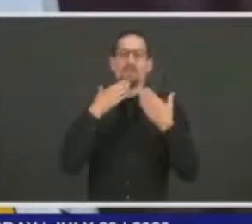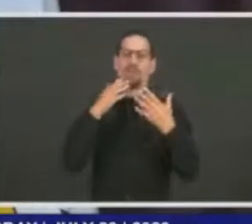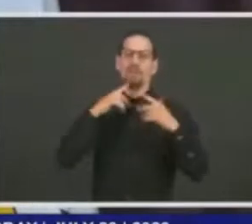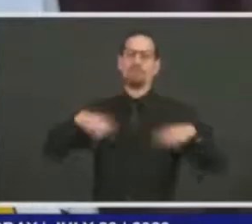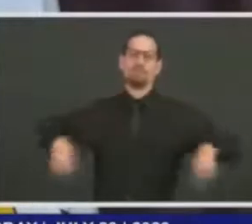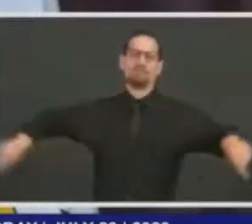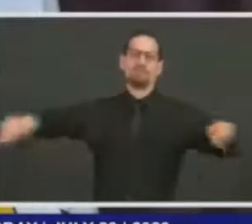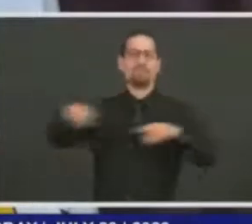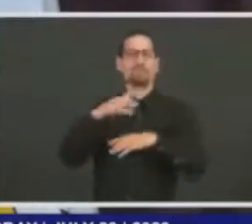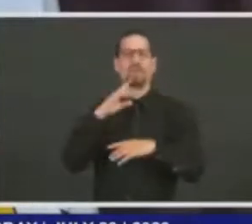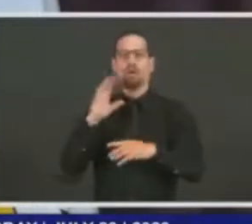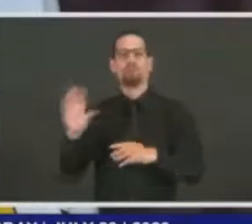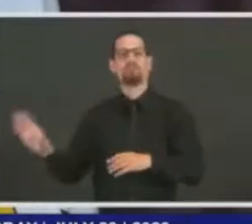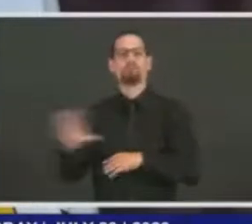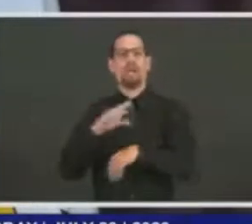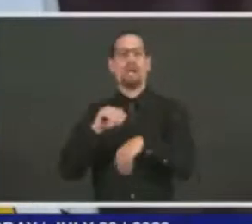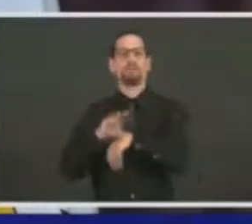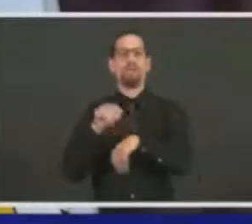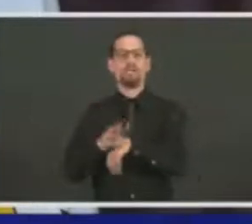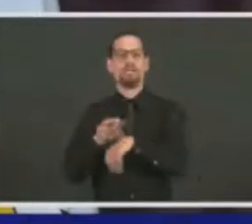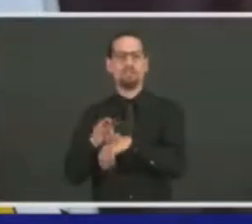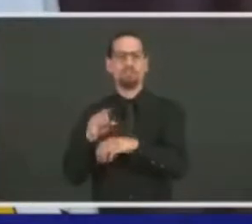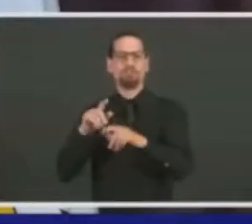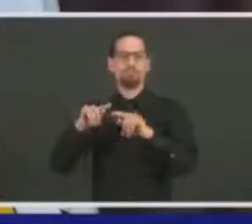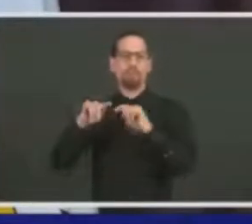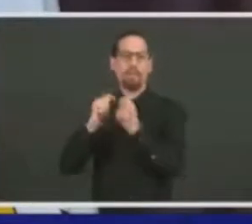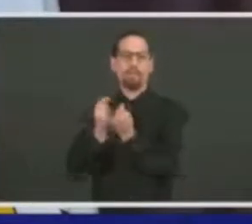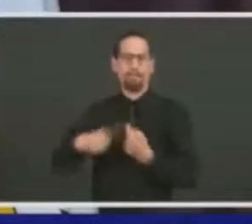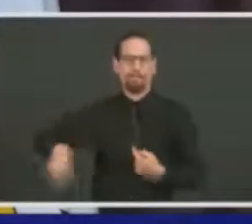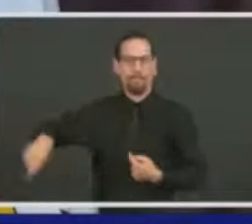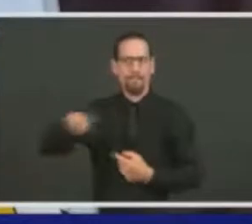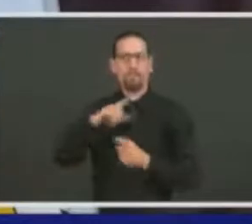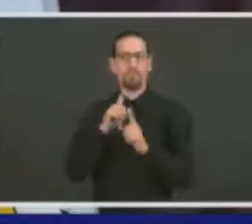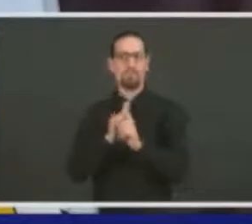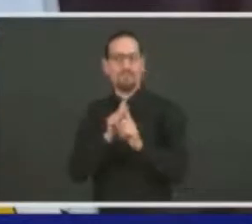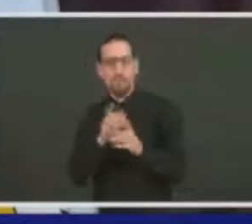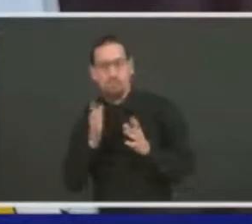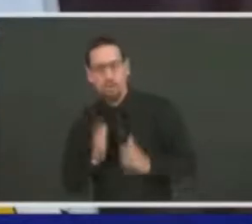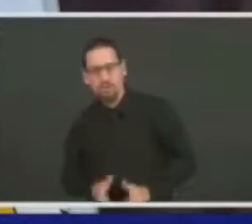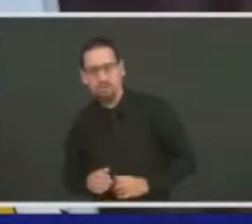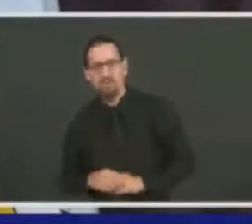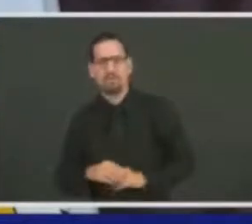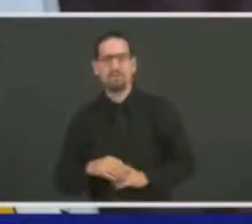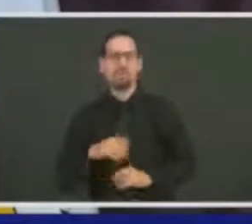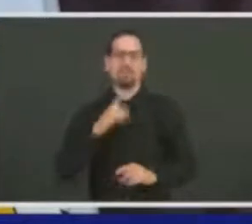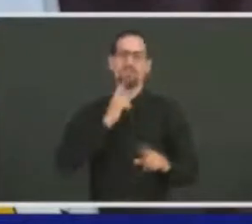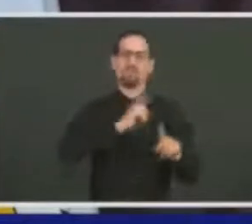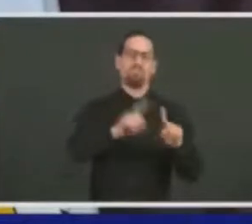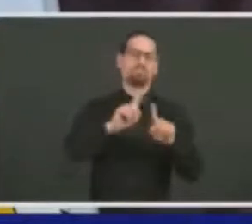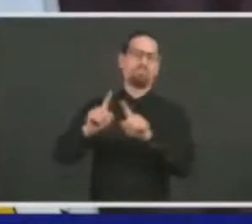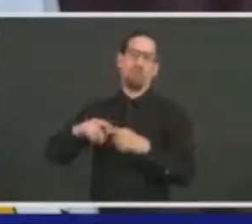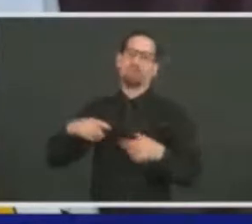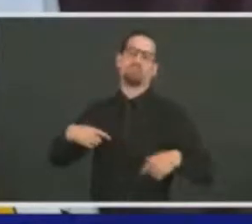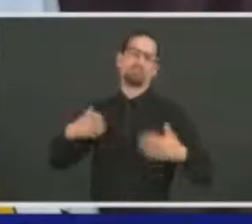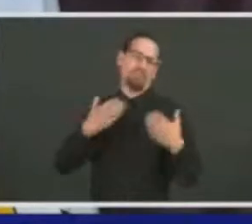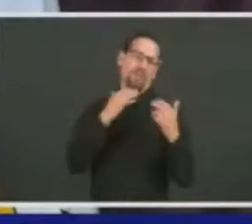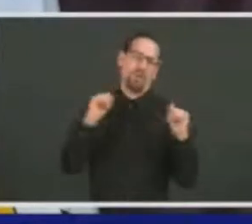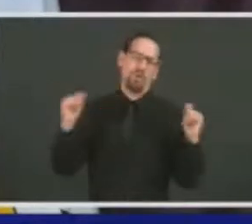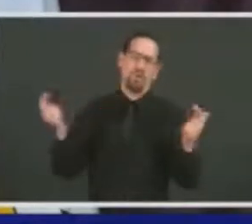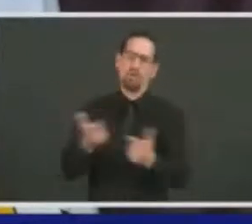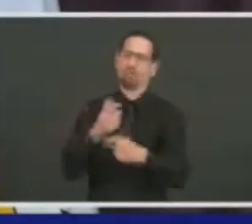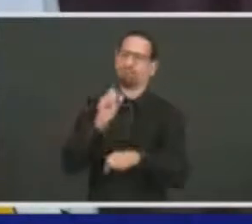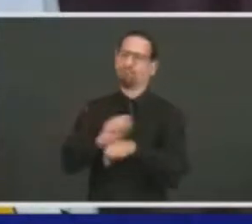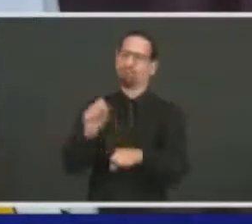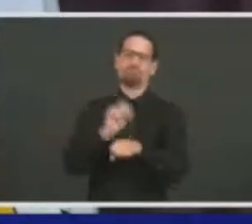to me, have been extremely valuable and critical throughout this entire response, and now are providing